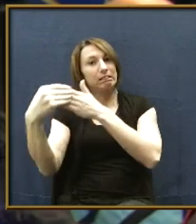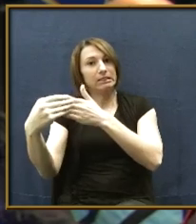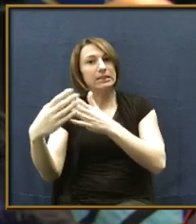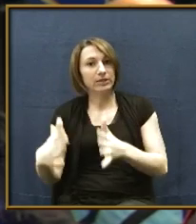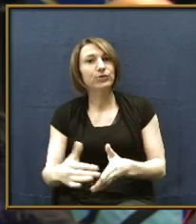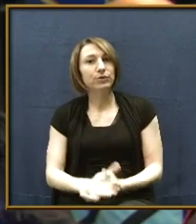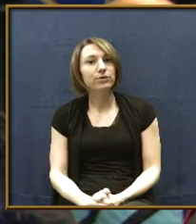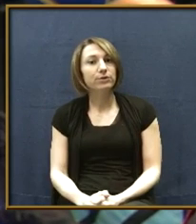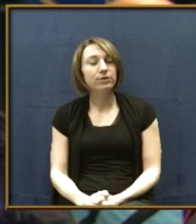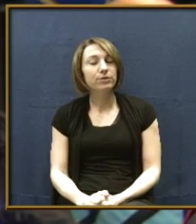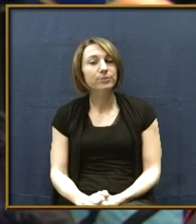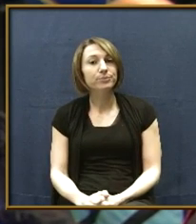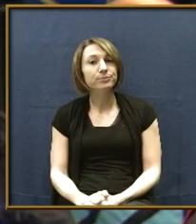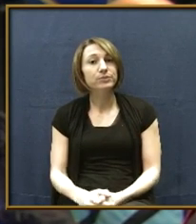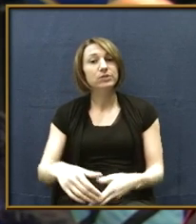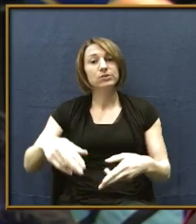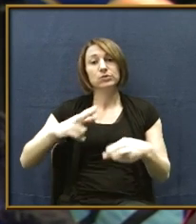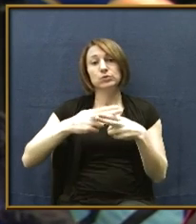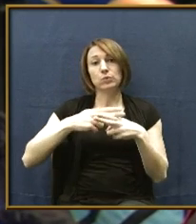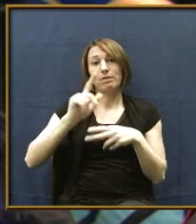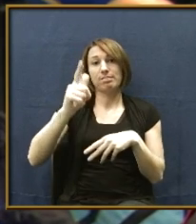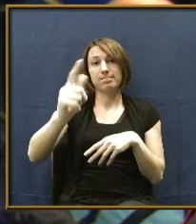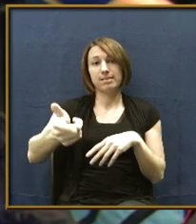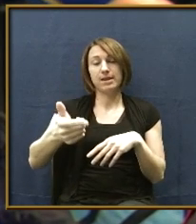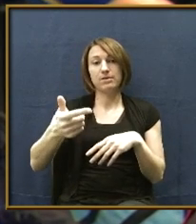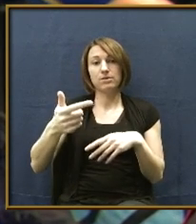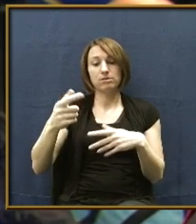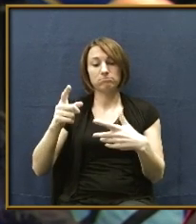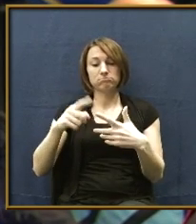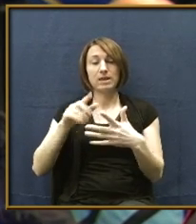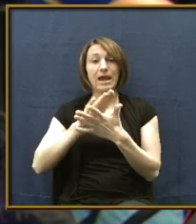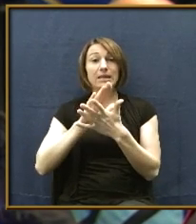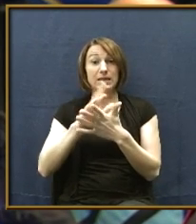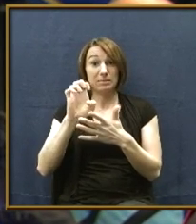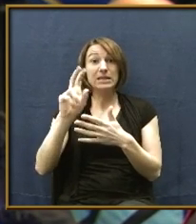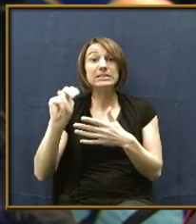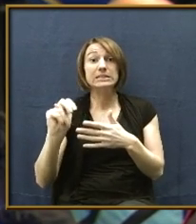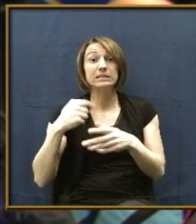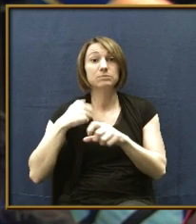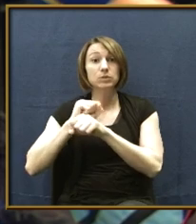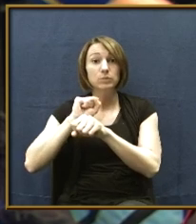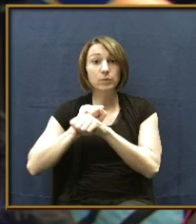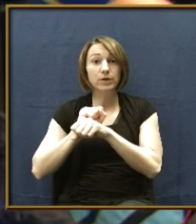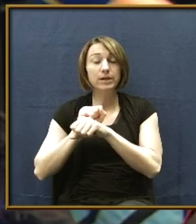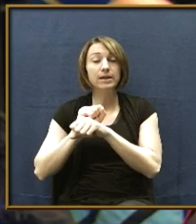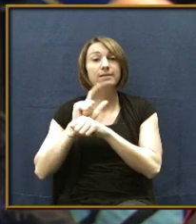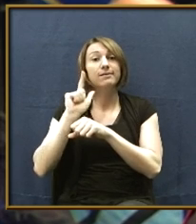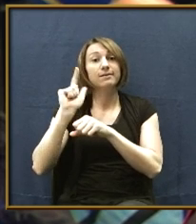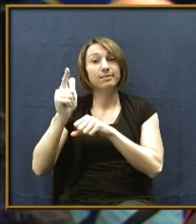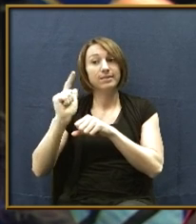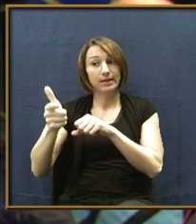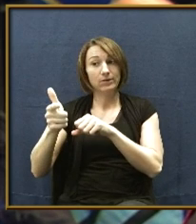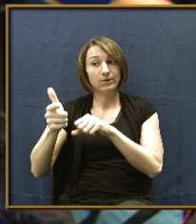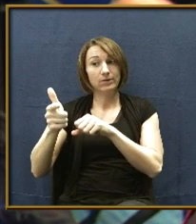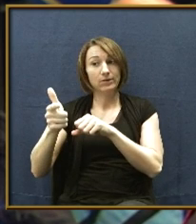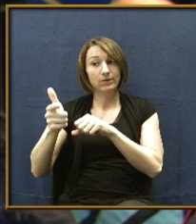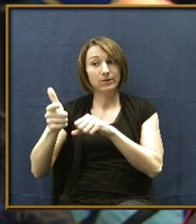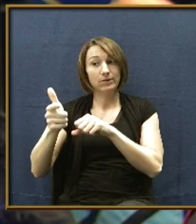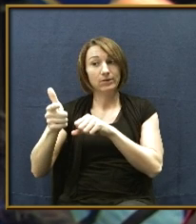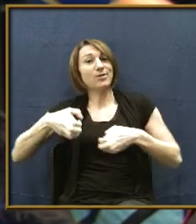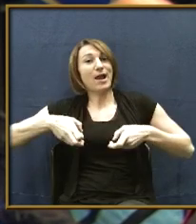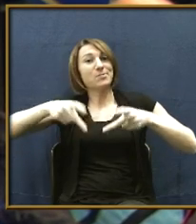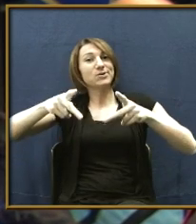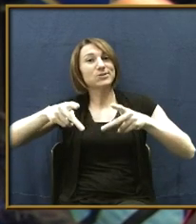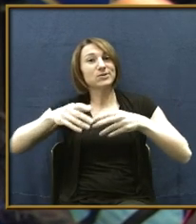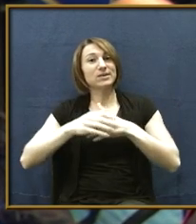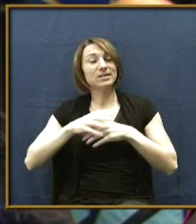A short time after that, my appointment to the academic dean position, I was presented with yet another opportunity.